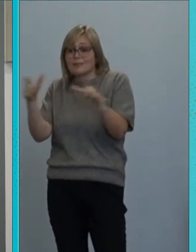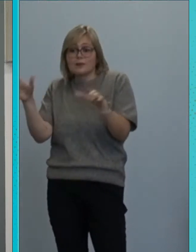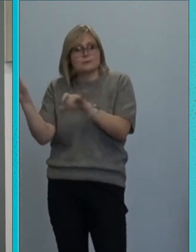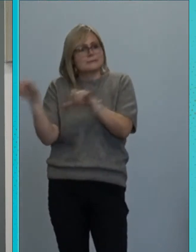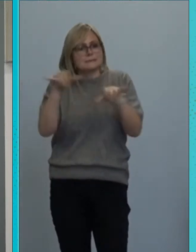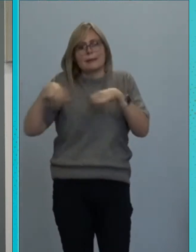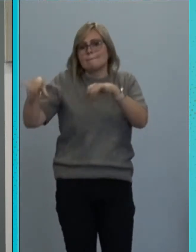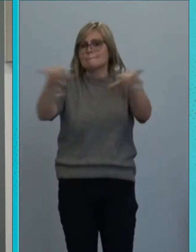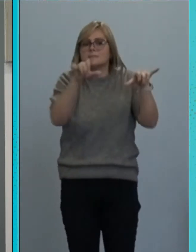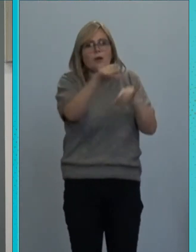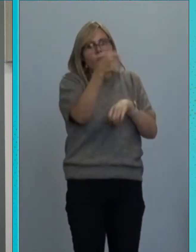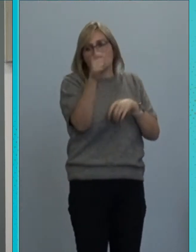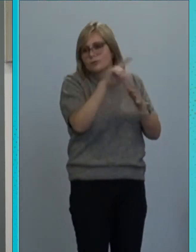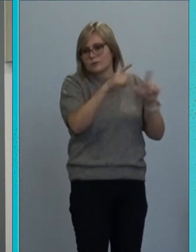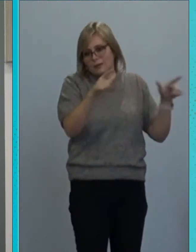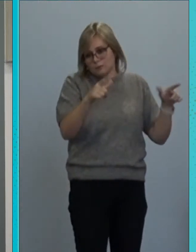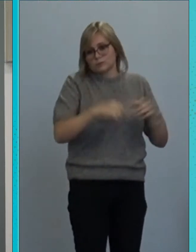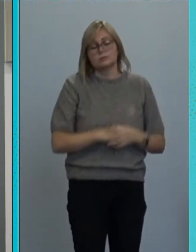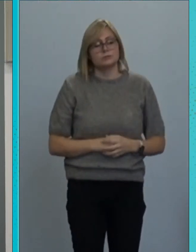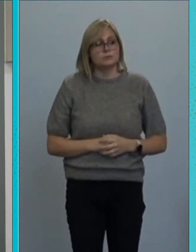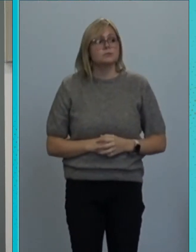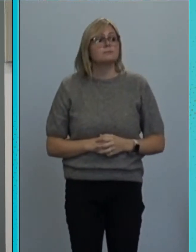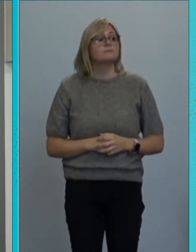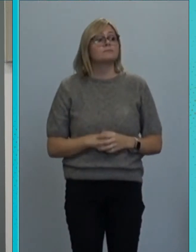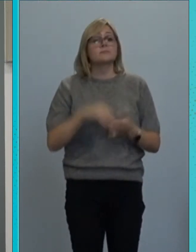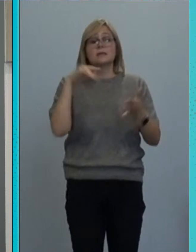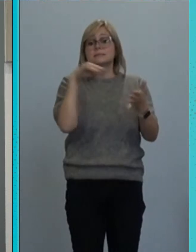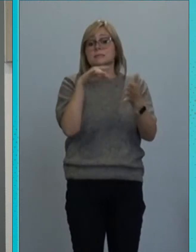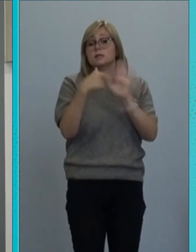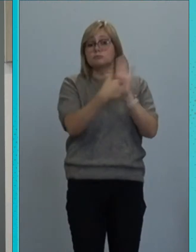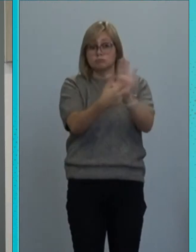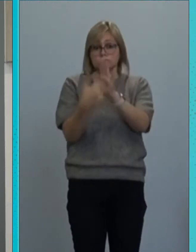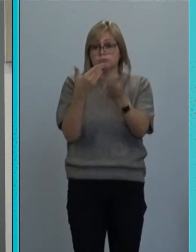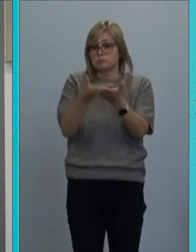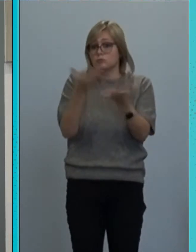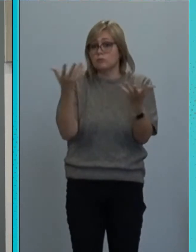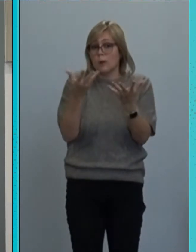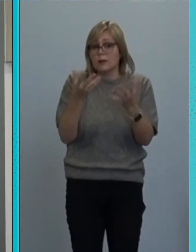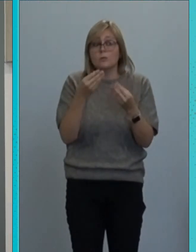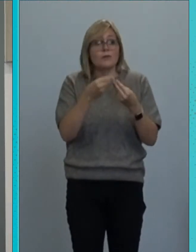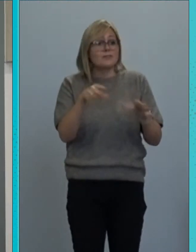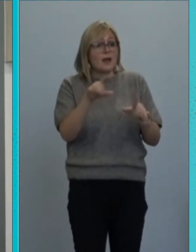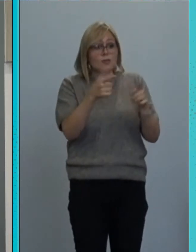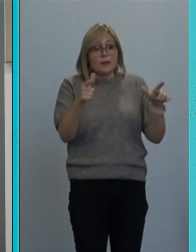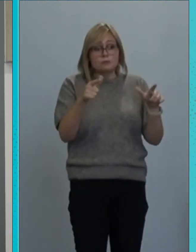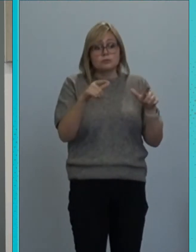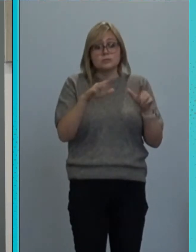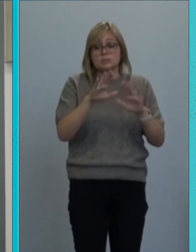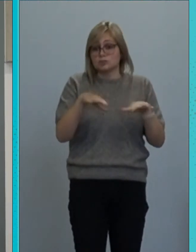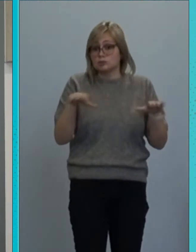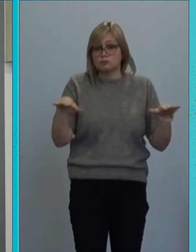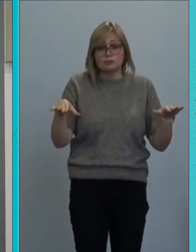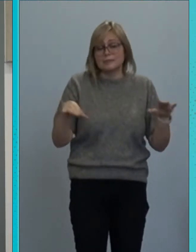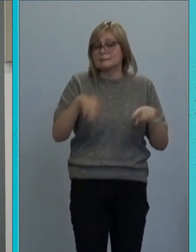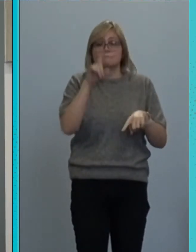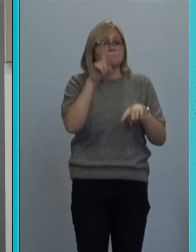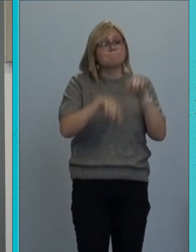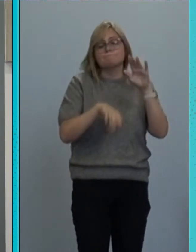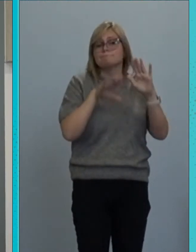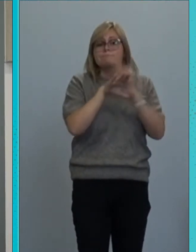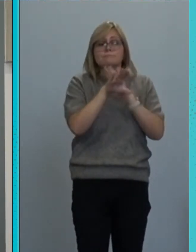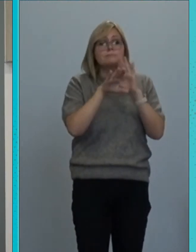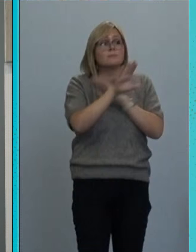other. Studies have shown that without language, children cannot develop